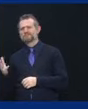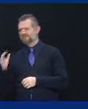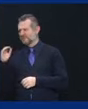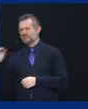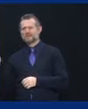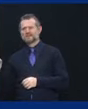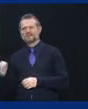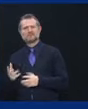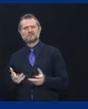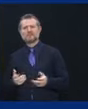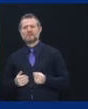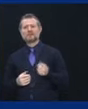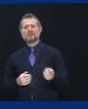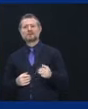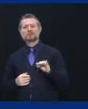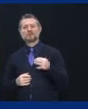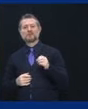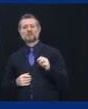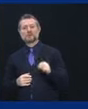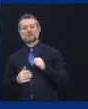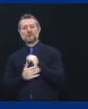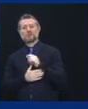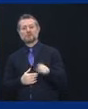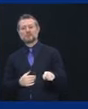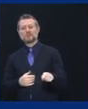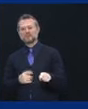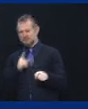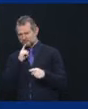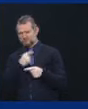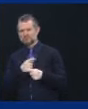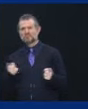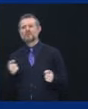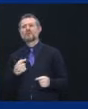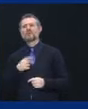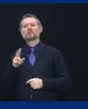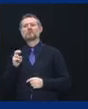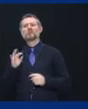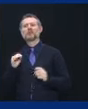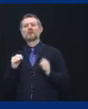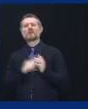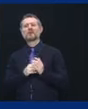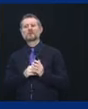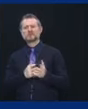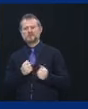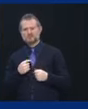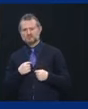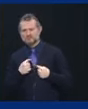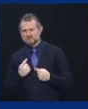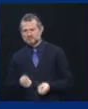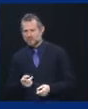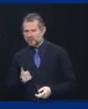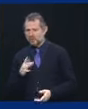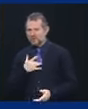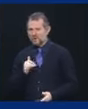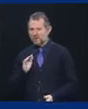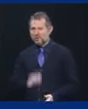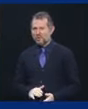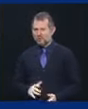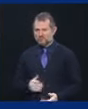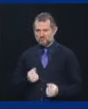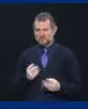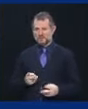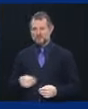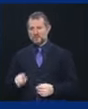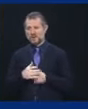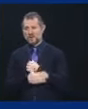has done 290 doses, and they admit that's very, very low. So county officials are concerned that the difficulty in getting doses